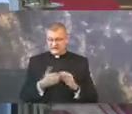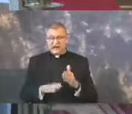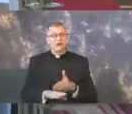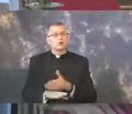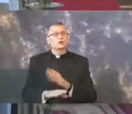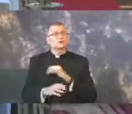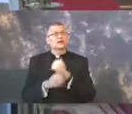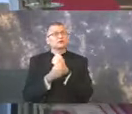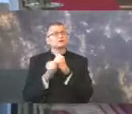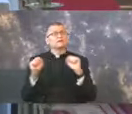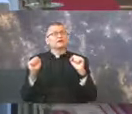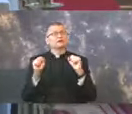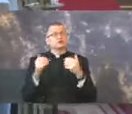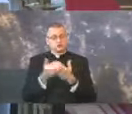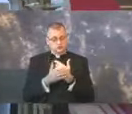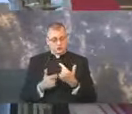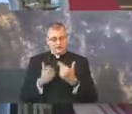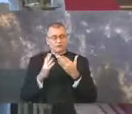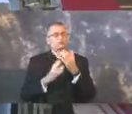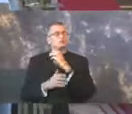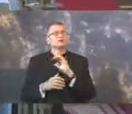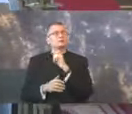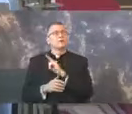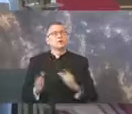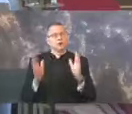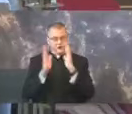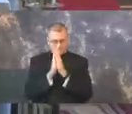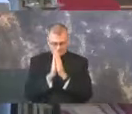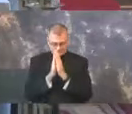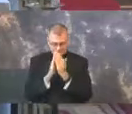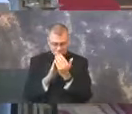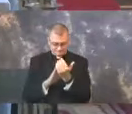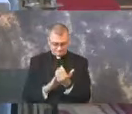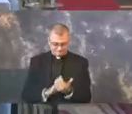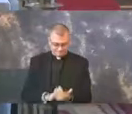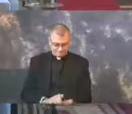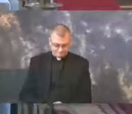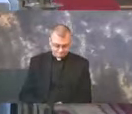newness of life through Christ our Lord.